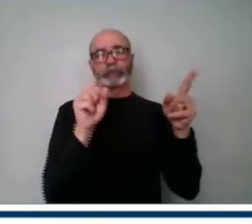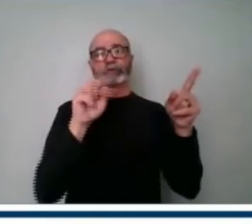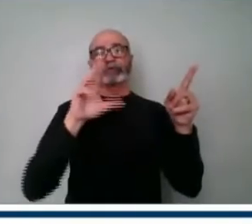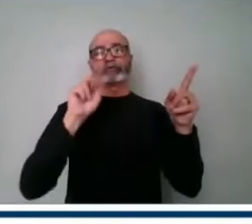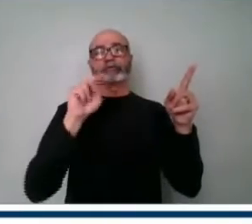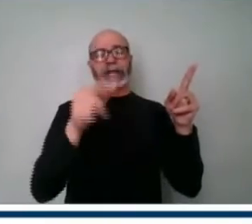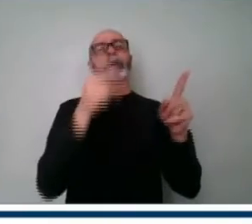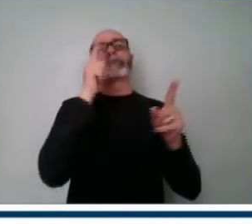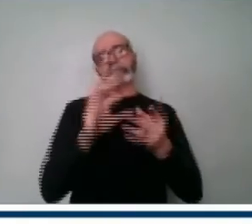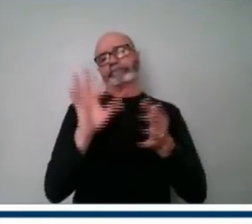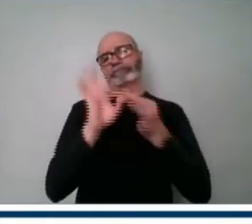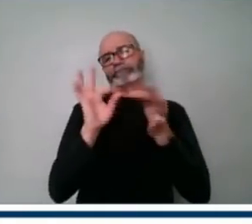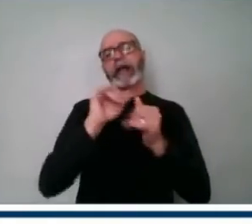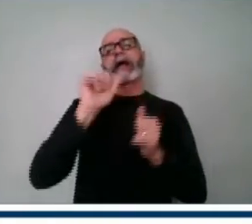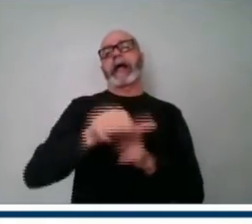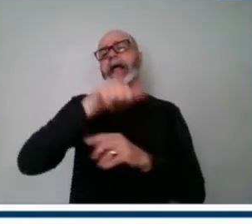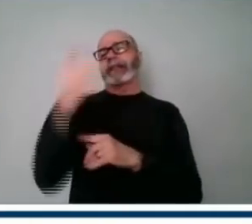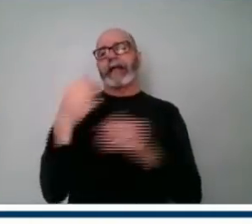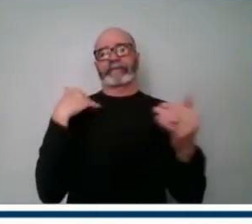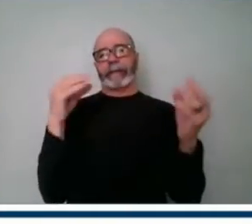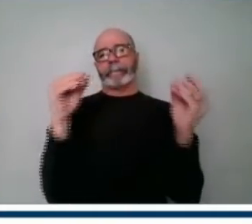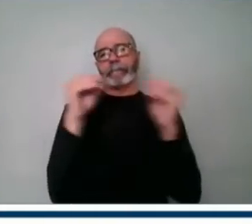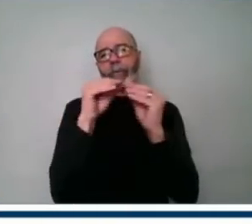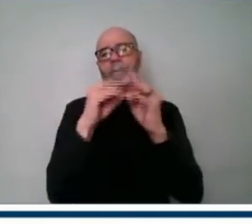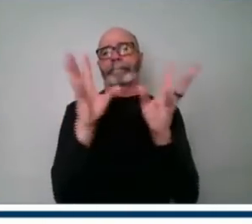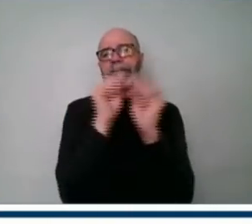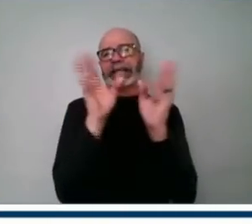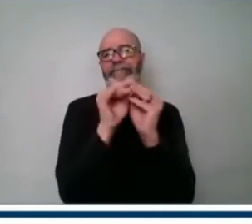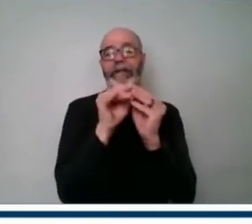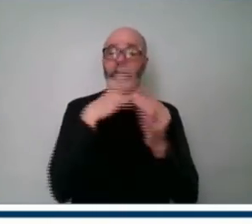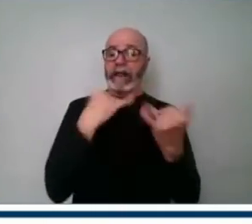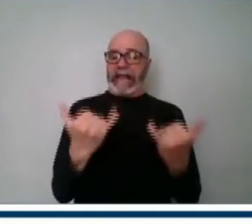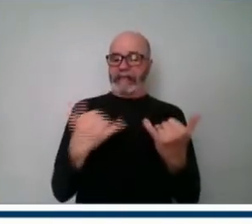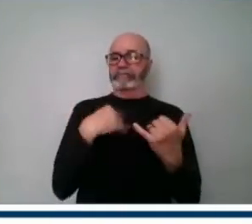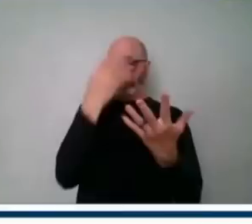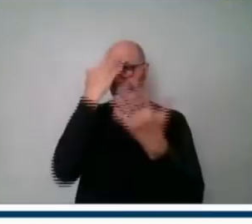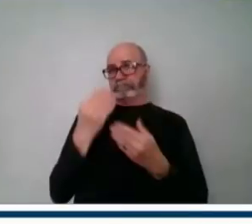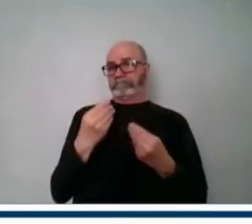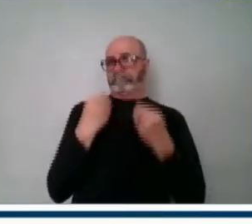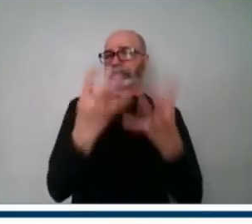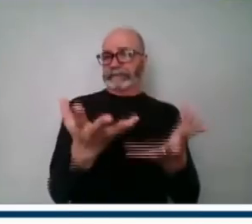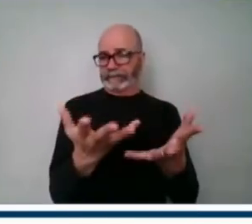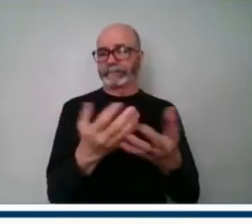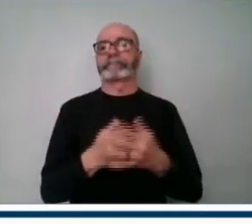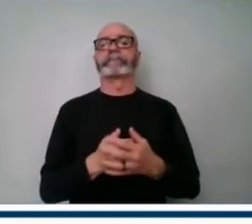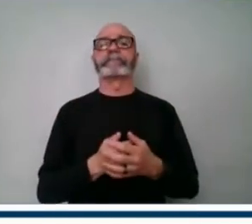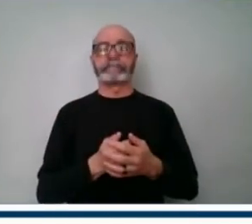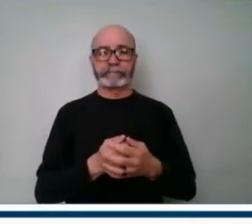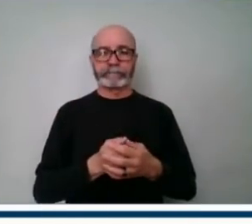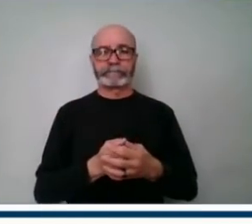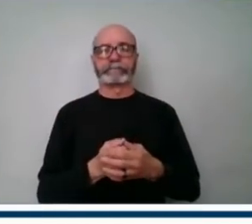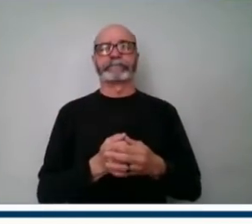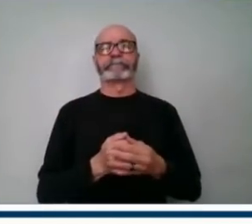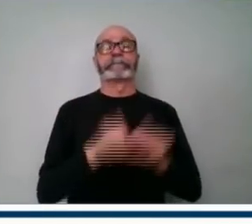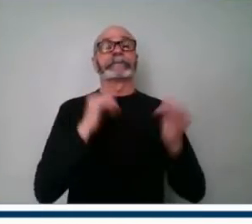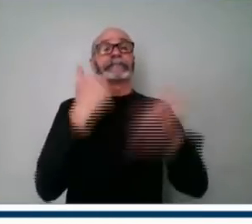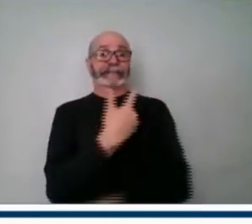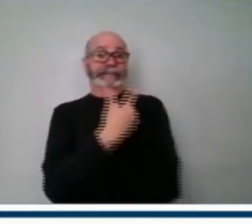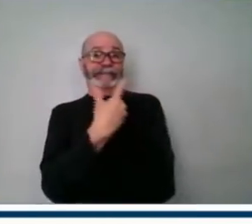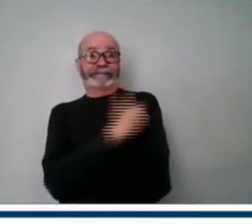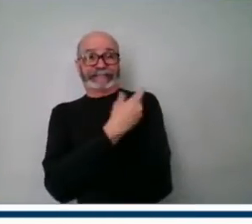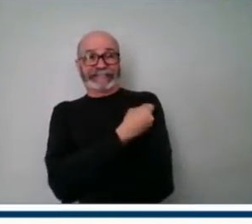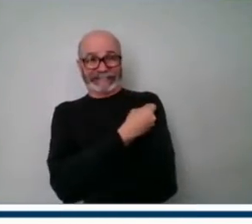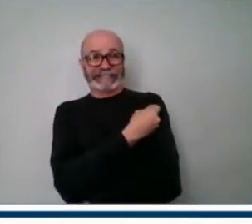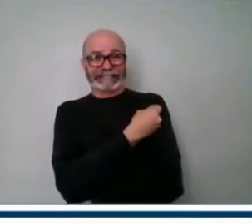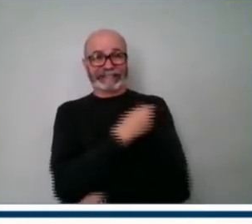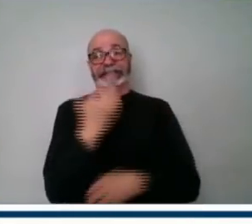for today, I want to share a few things that can't wait till then. We had a record high vaccination number on Wednesday when we